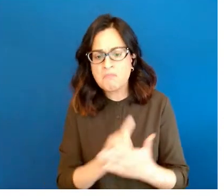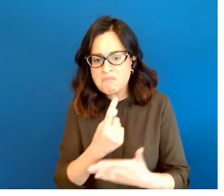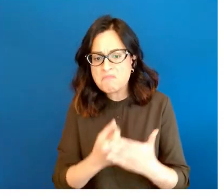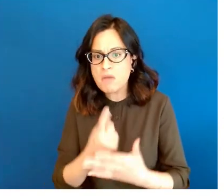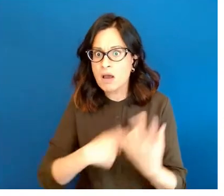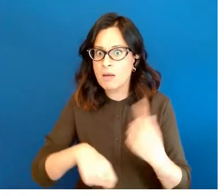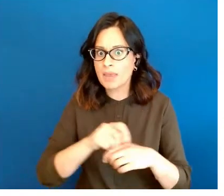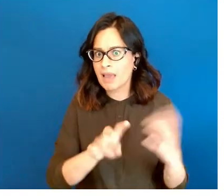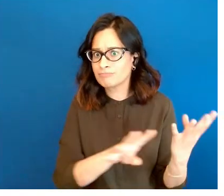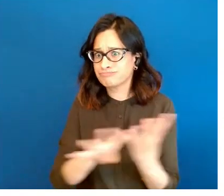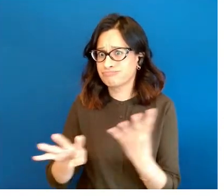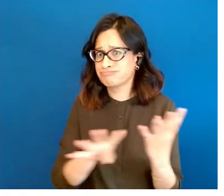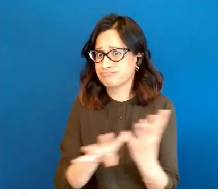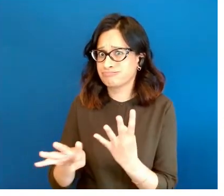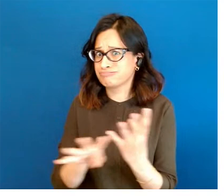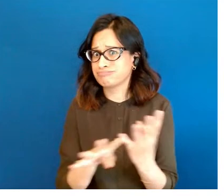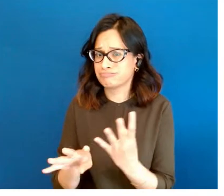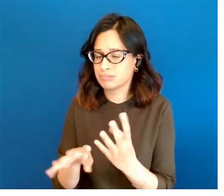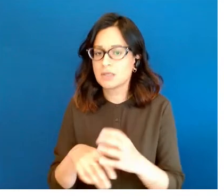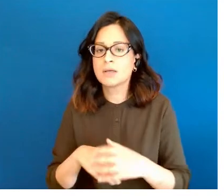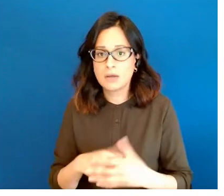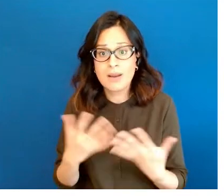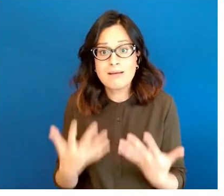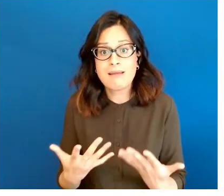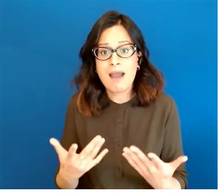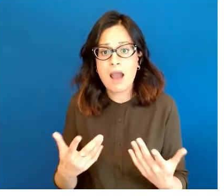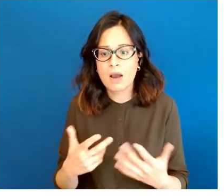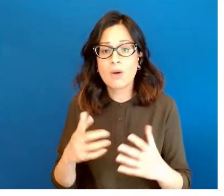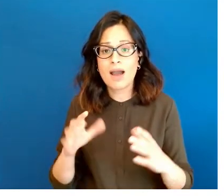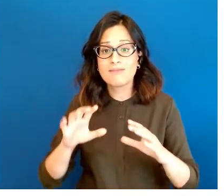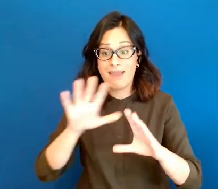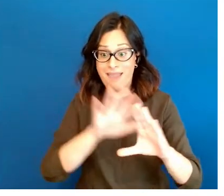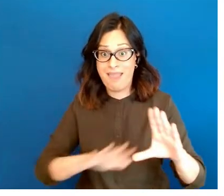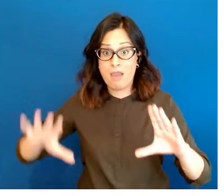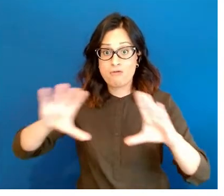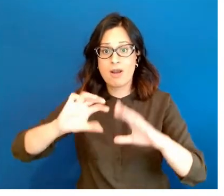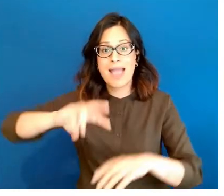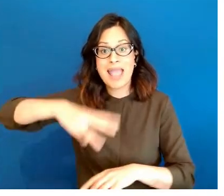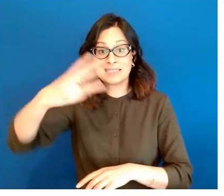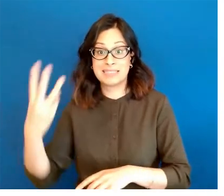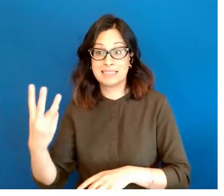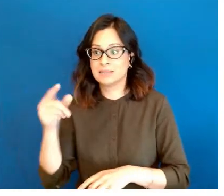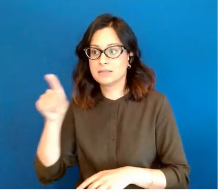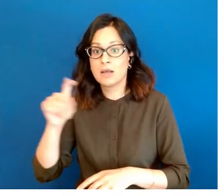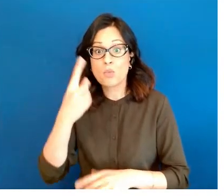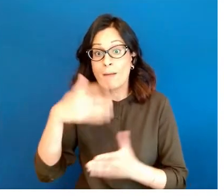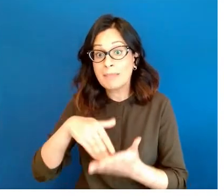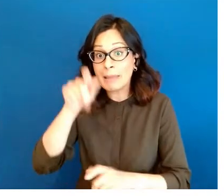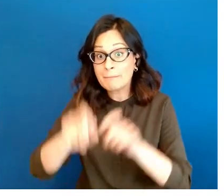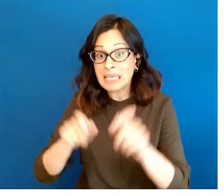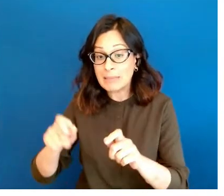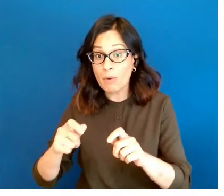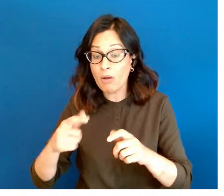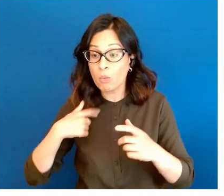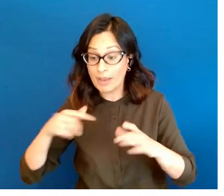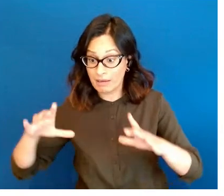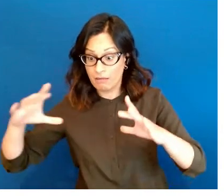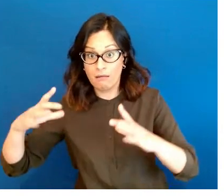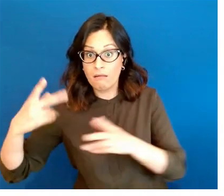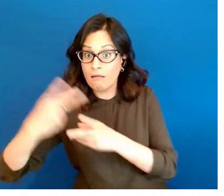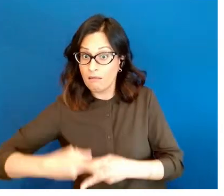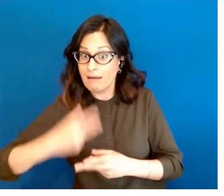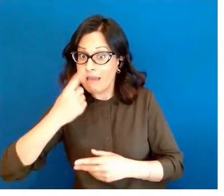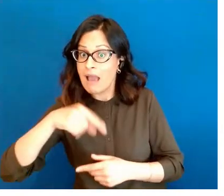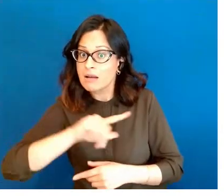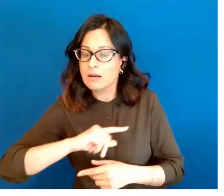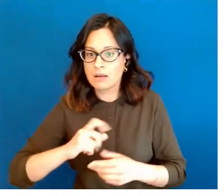wave over time. We now cover a catchment area within Essex of about 1 million people, and we have developed very long